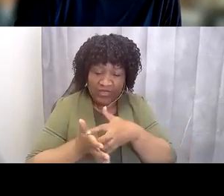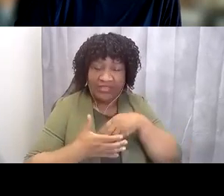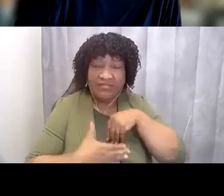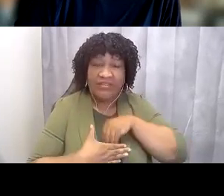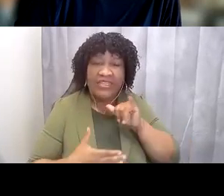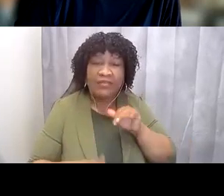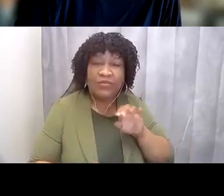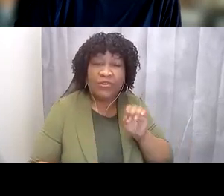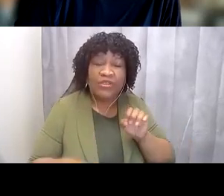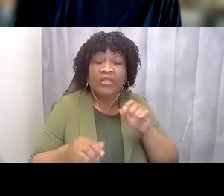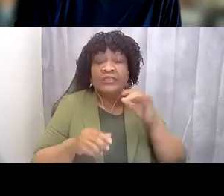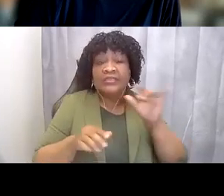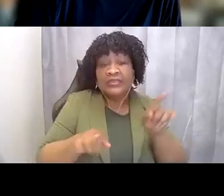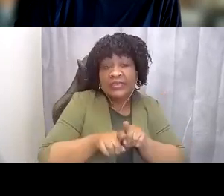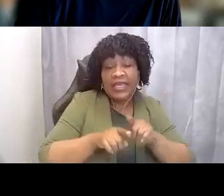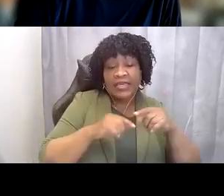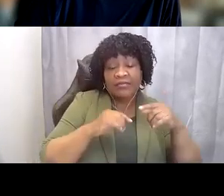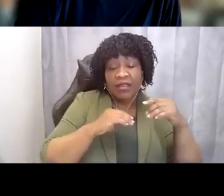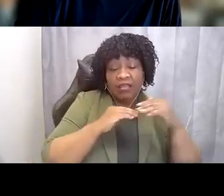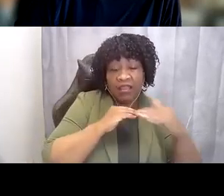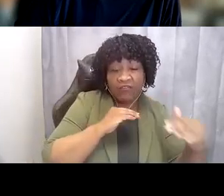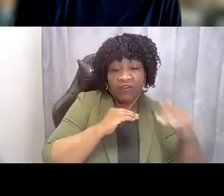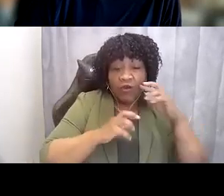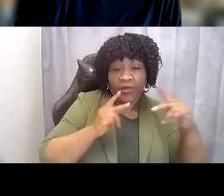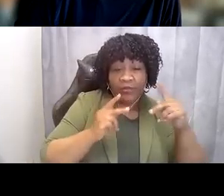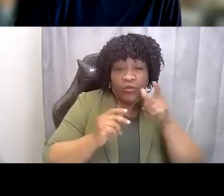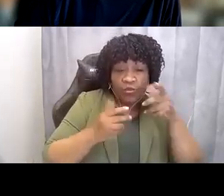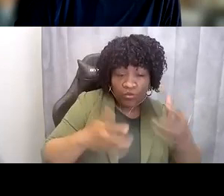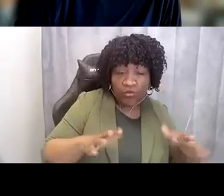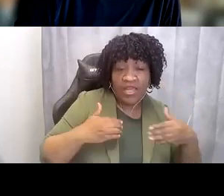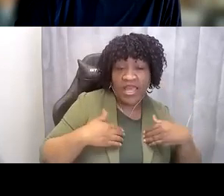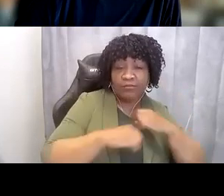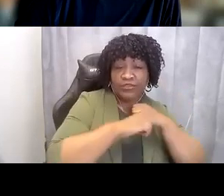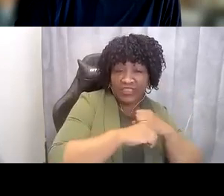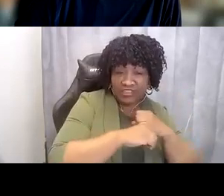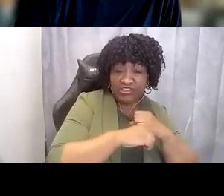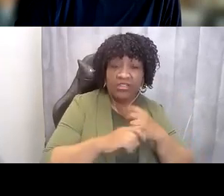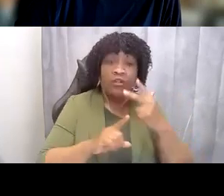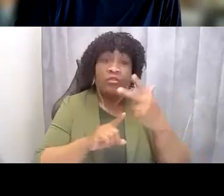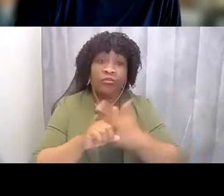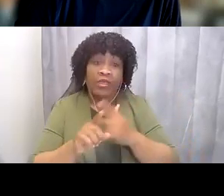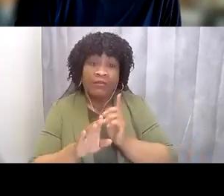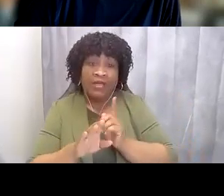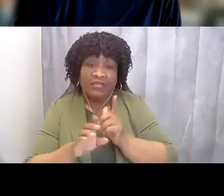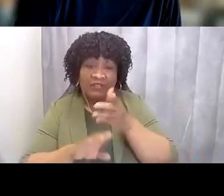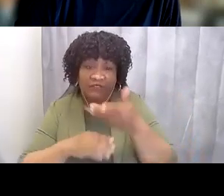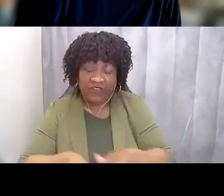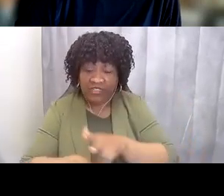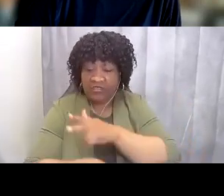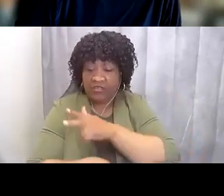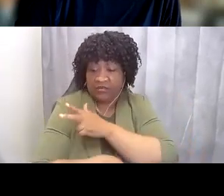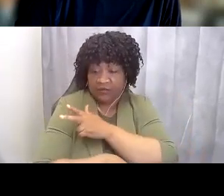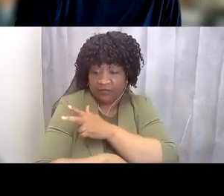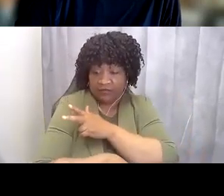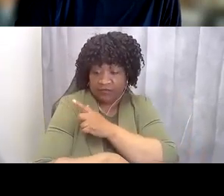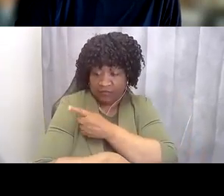protection as people who are not immunocompromised. And then 3 months after that third shot, they would still